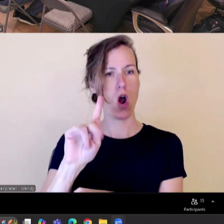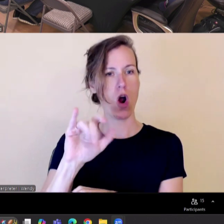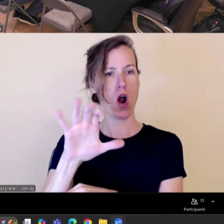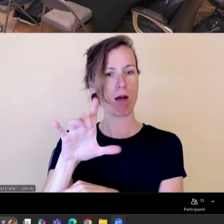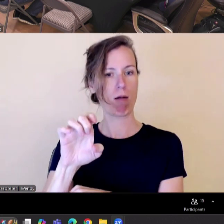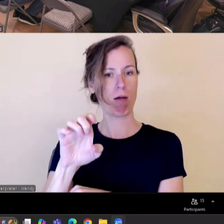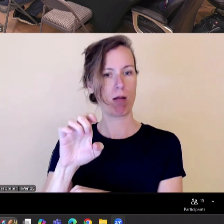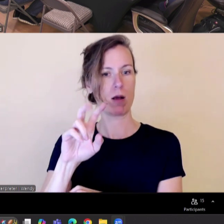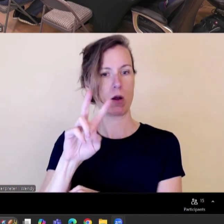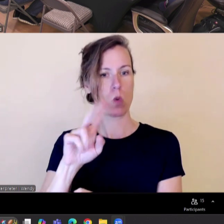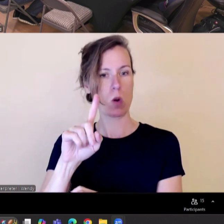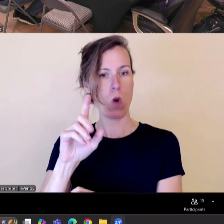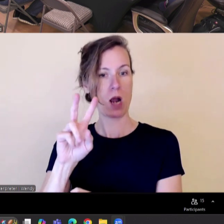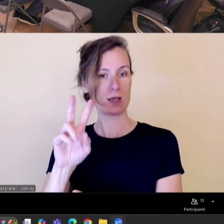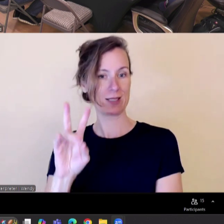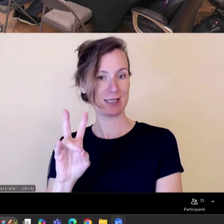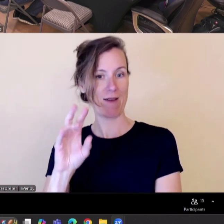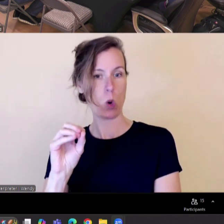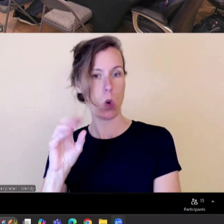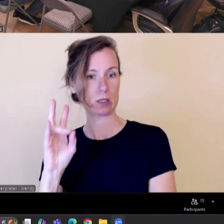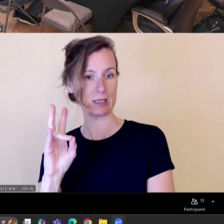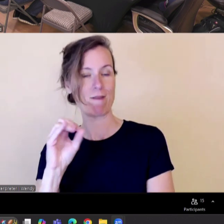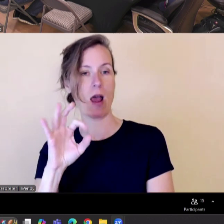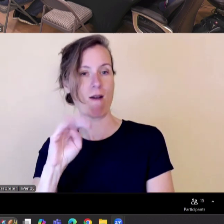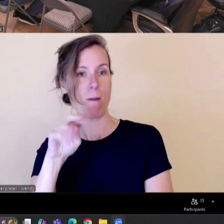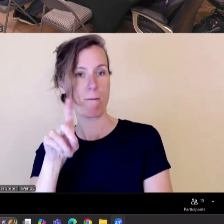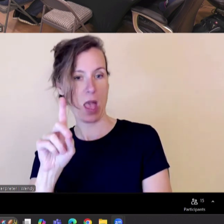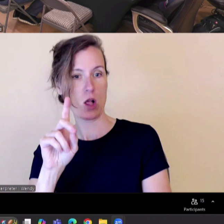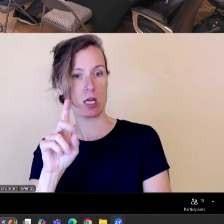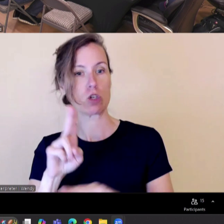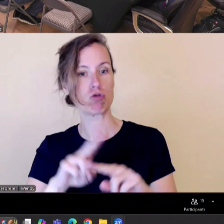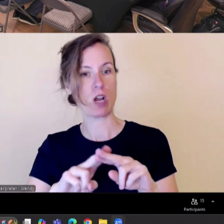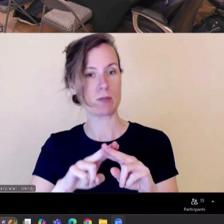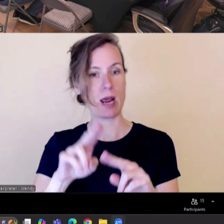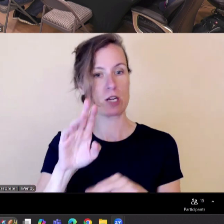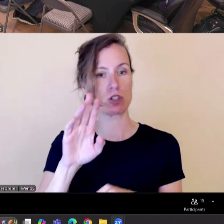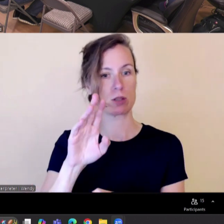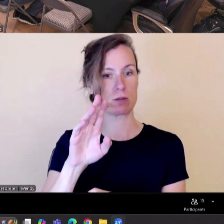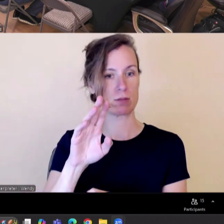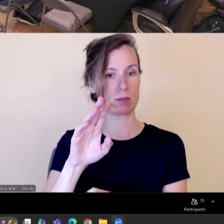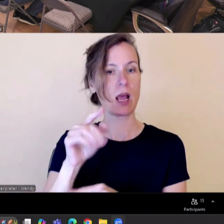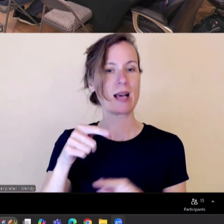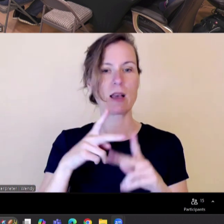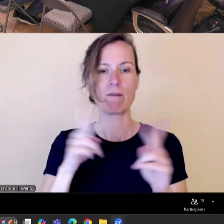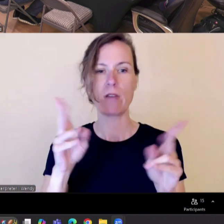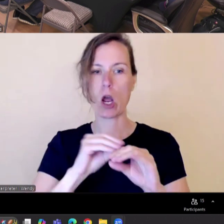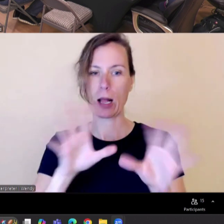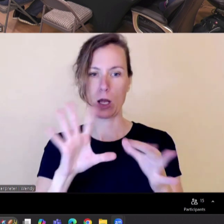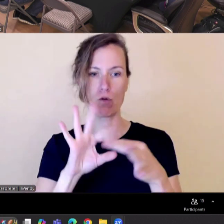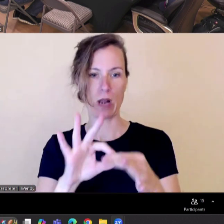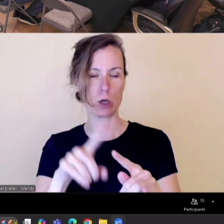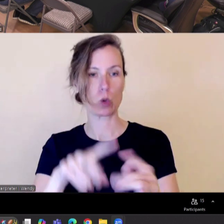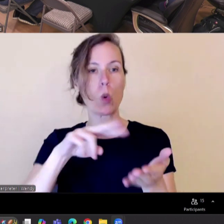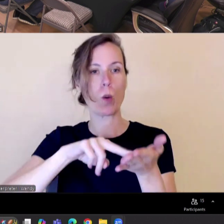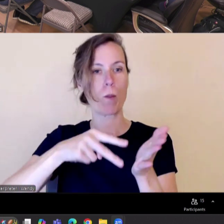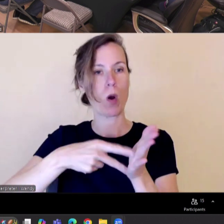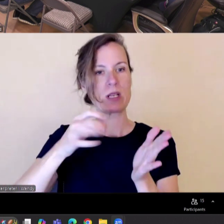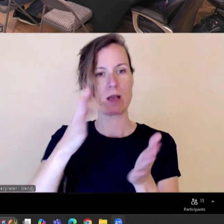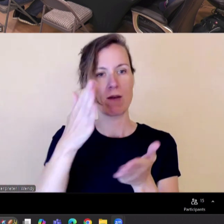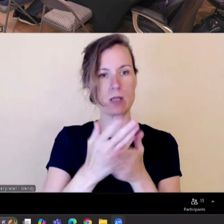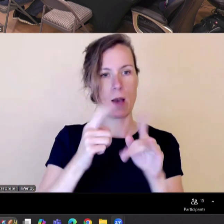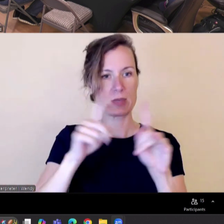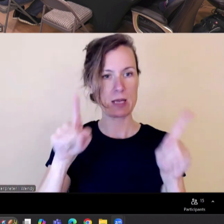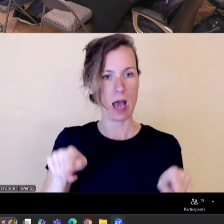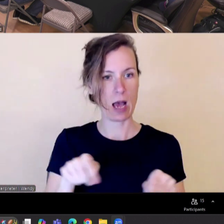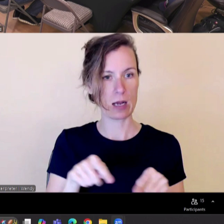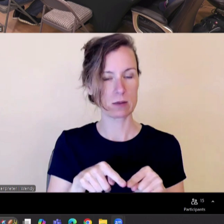clear as it relates to the purpose for stop signs and the intent of the stop signs, and more importantly, the preventative measures